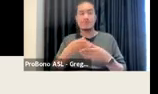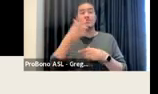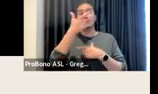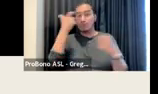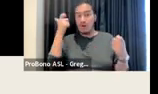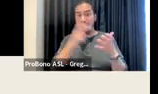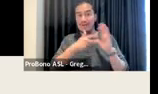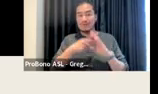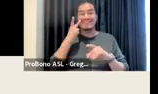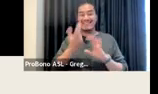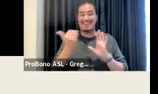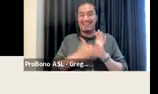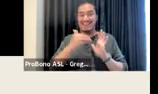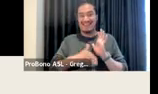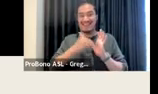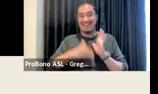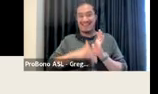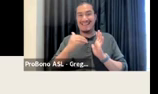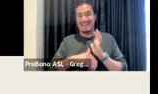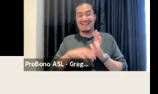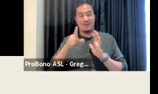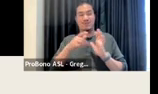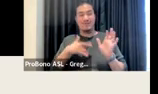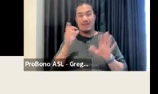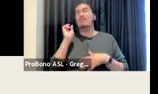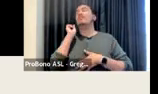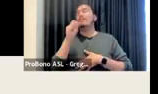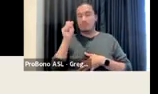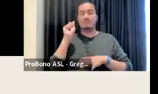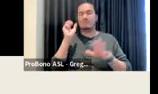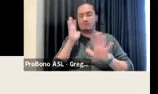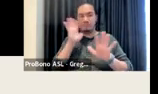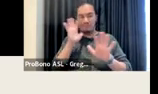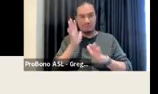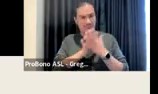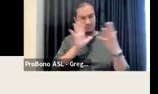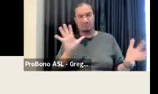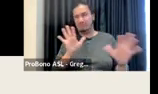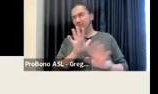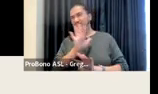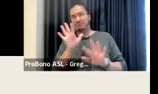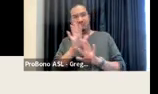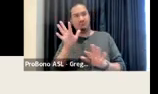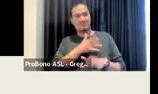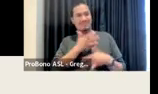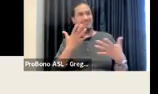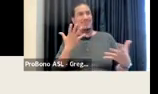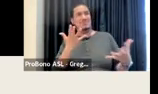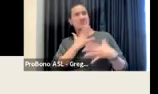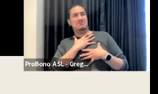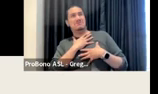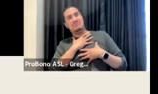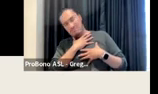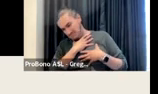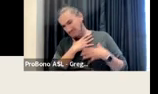And as an audience, you're kind of left with like a whiplash feeling of you feel like you're carrying someone else's weight. So